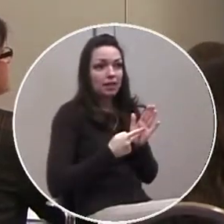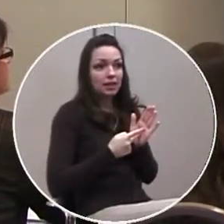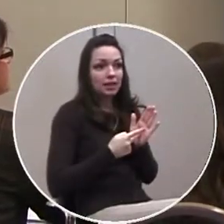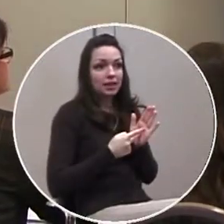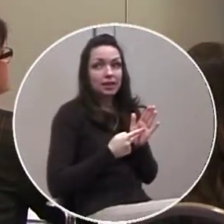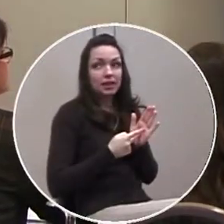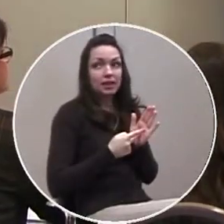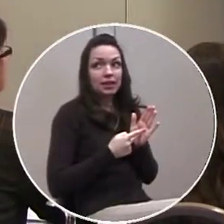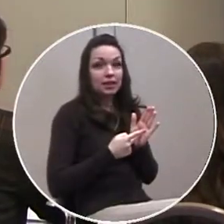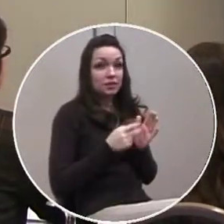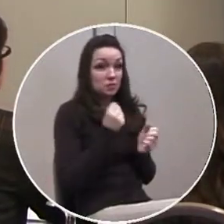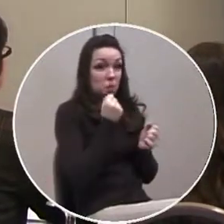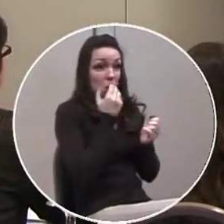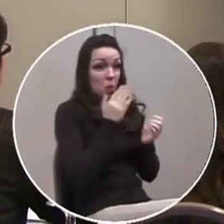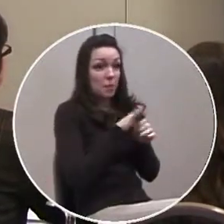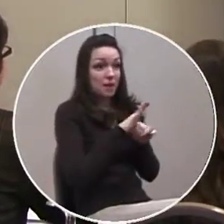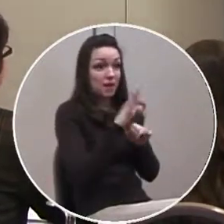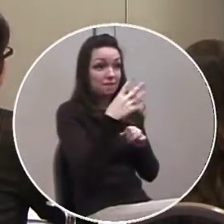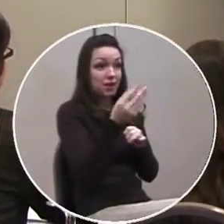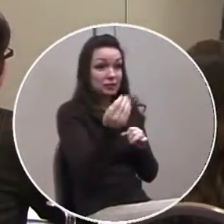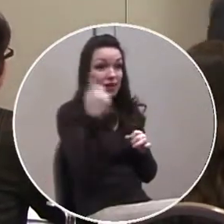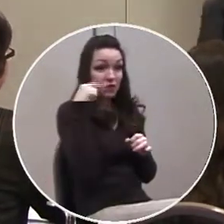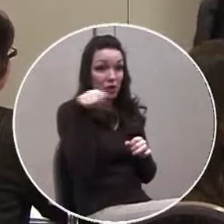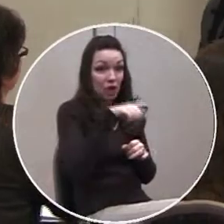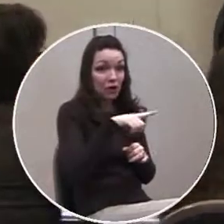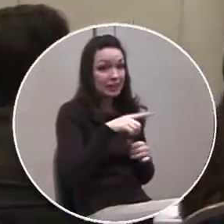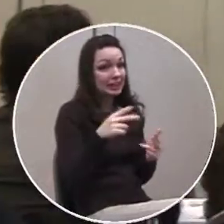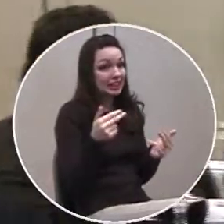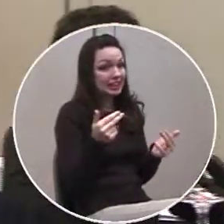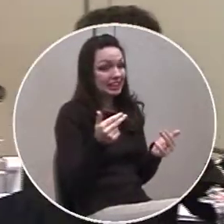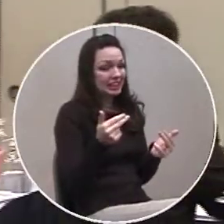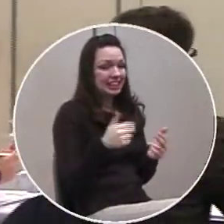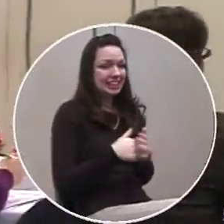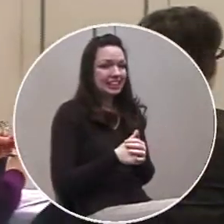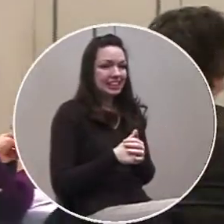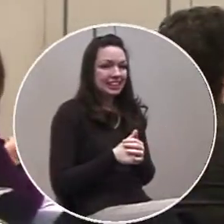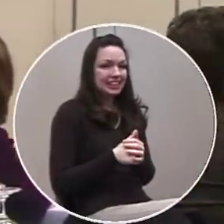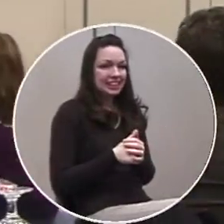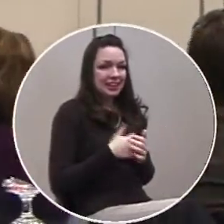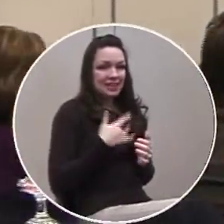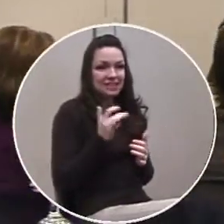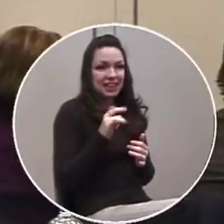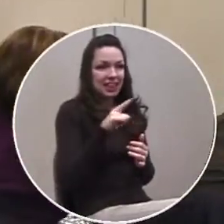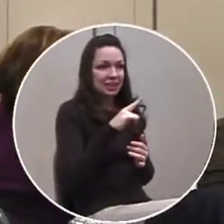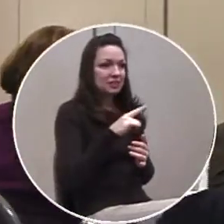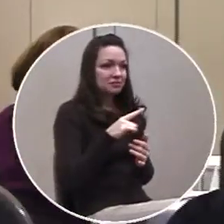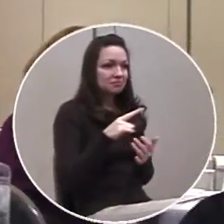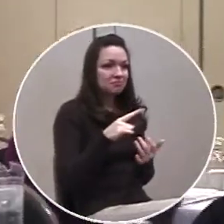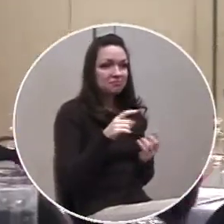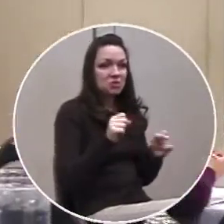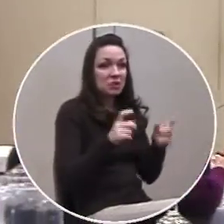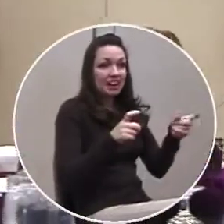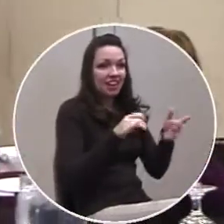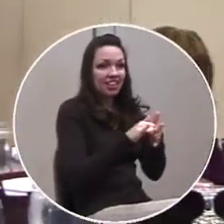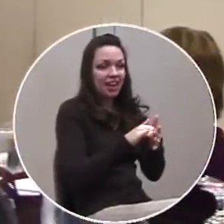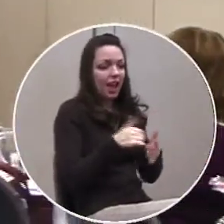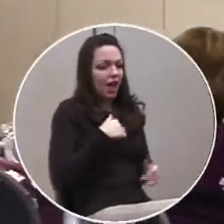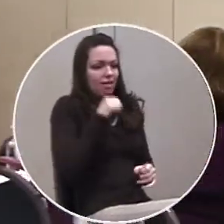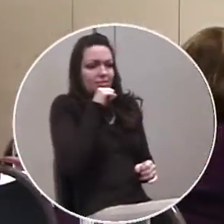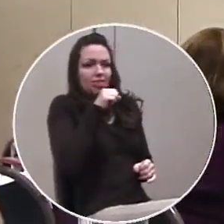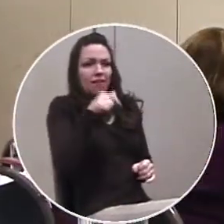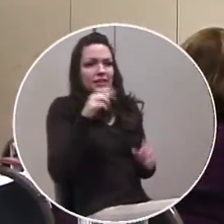Is it warm enough out there for you? You feeling like you're on top of this? You know, I love this